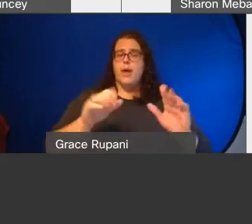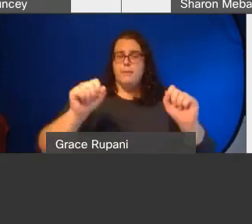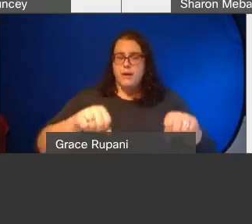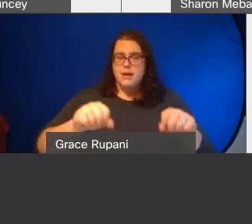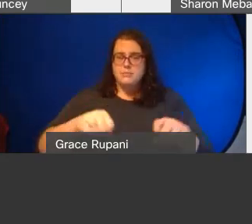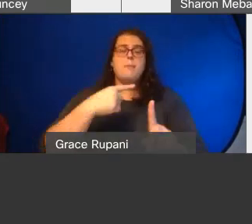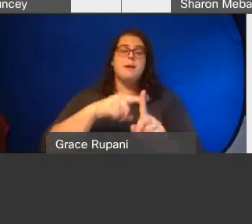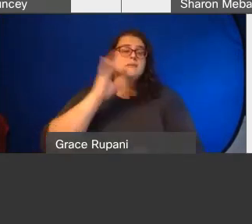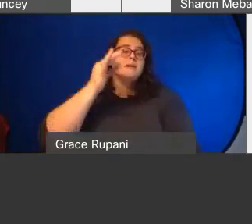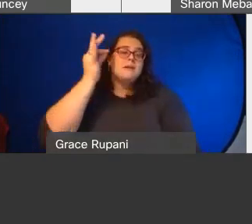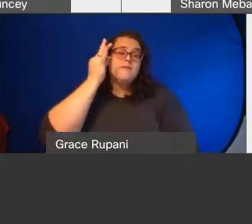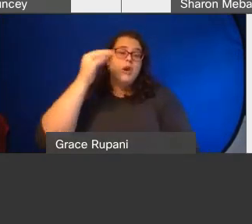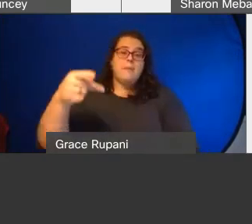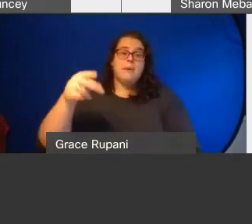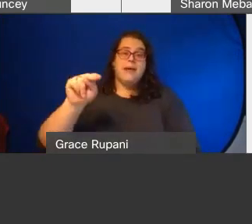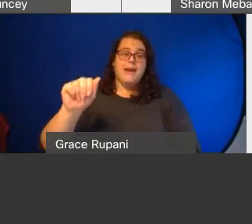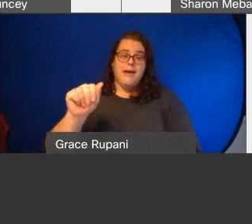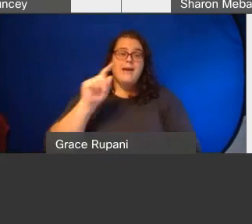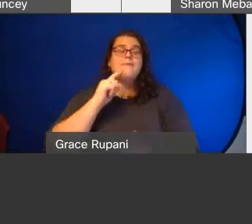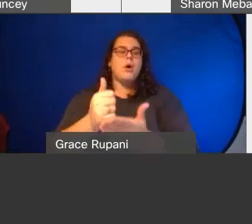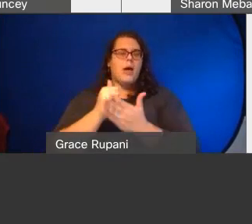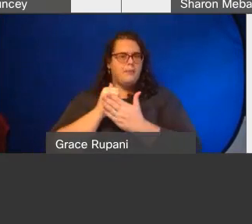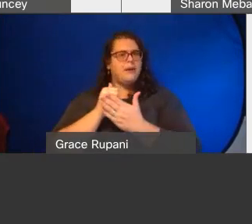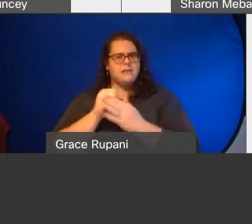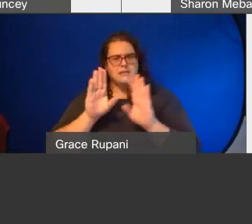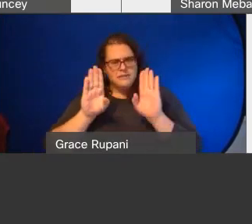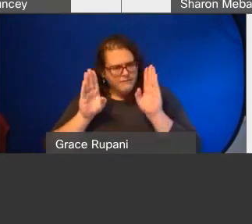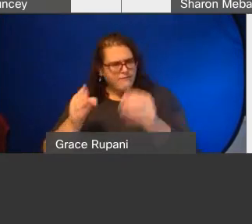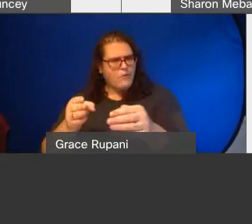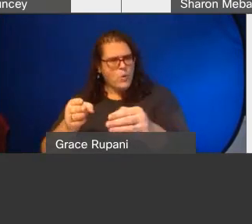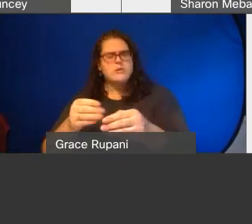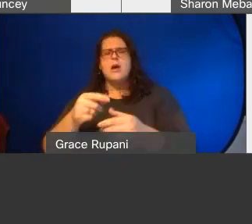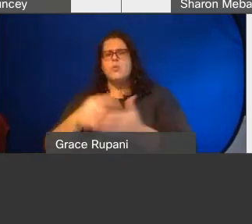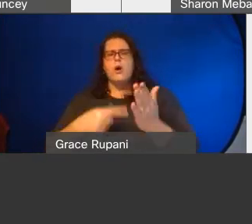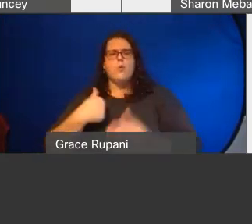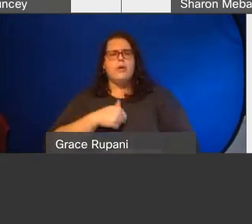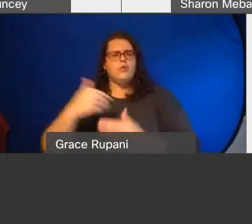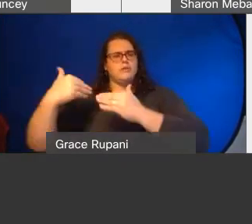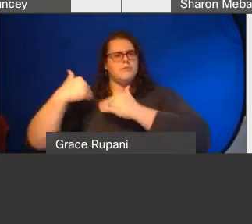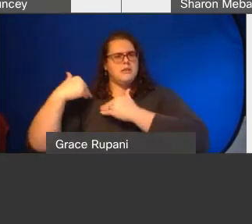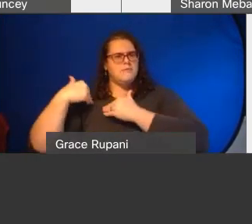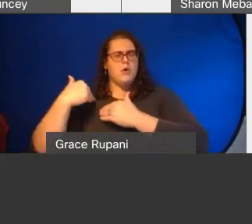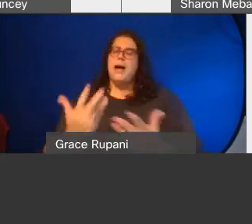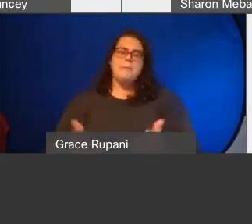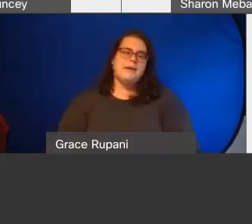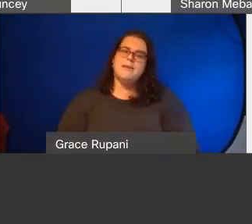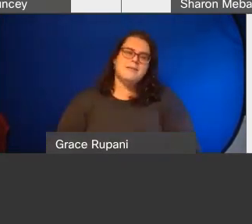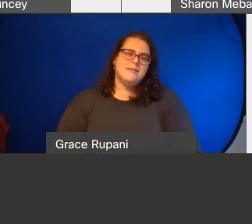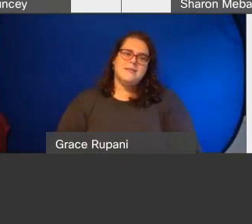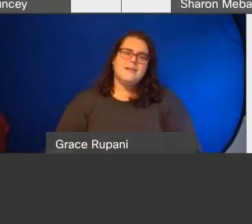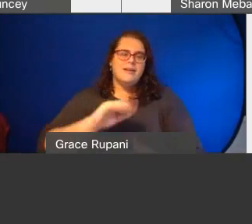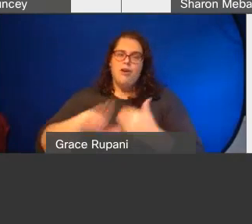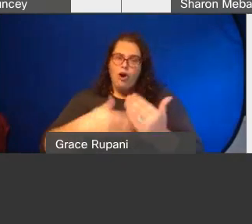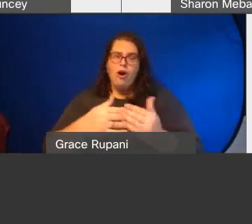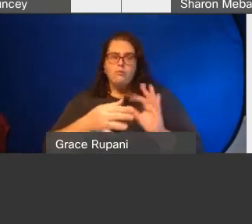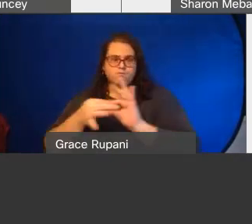for keeping us sharp and keeping us focused on what we are charged to do. I mean, it's been a yeoman's effort. We may